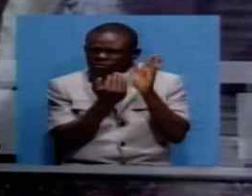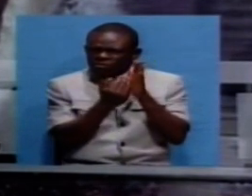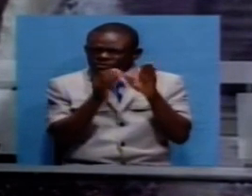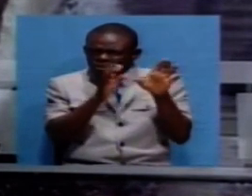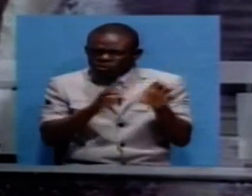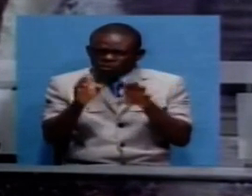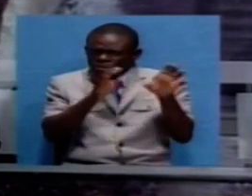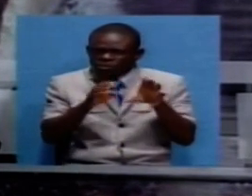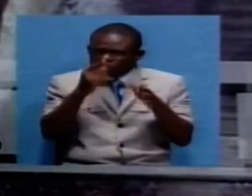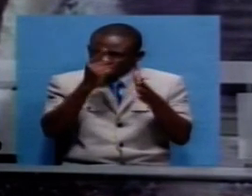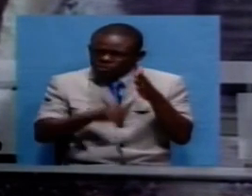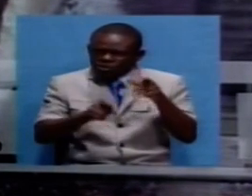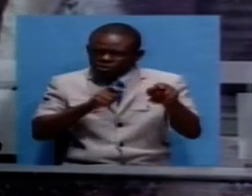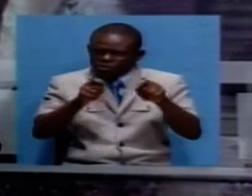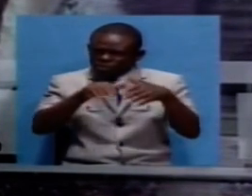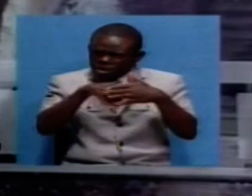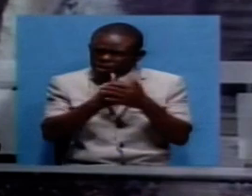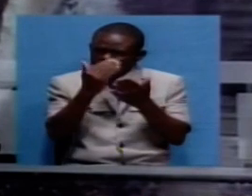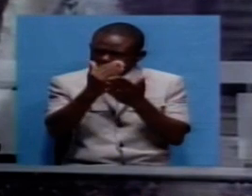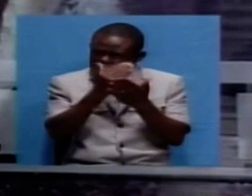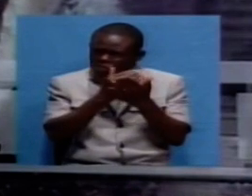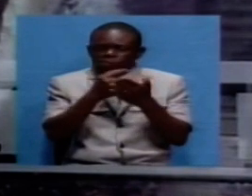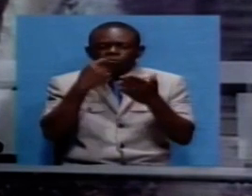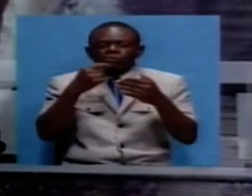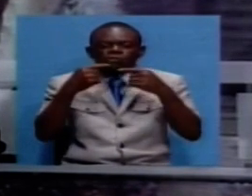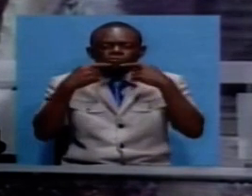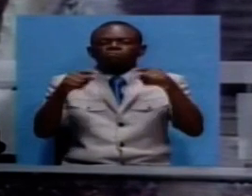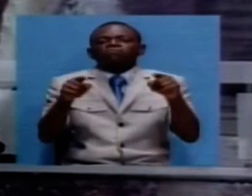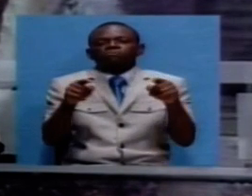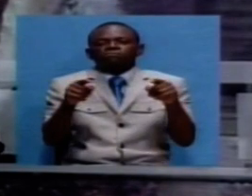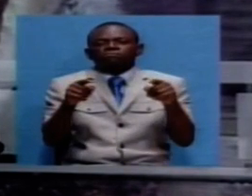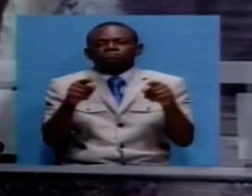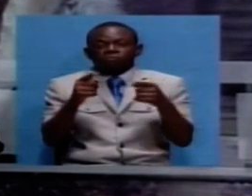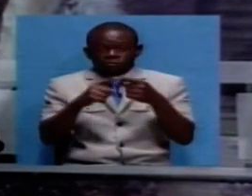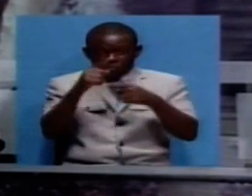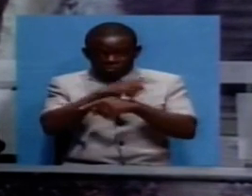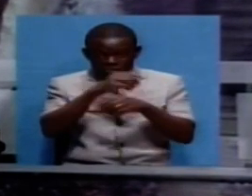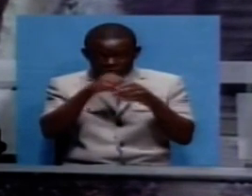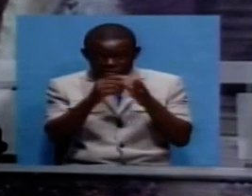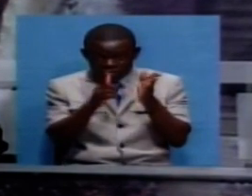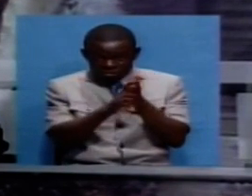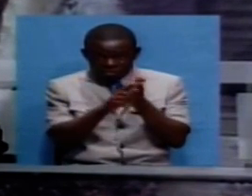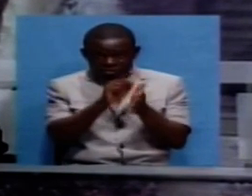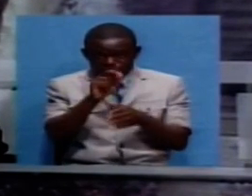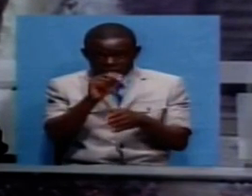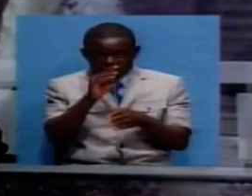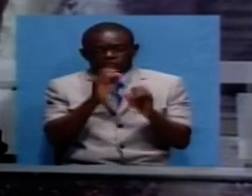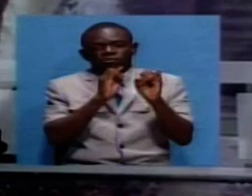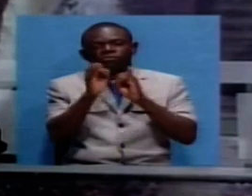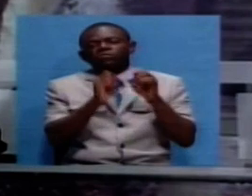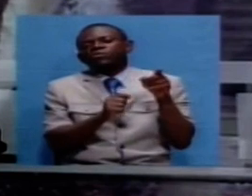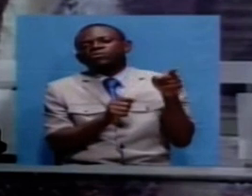from escalating. Mr. Sangwa said this in an interview with ZNBC News in Lusaka today. He added that there is no need